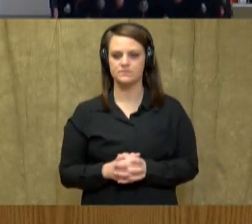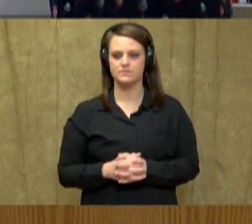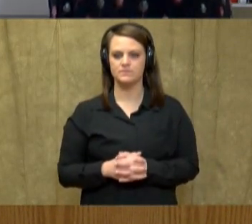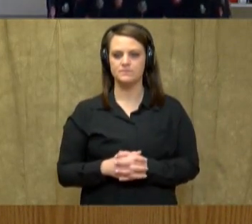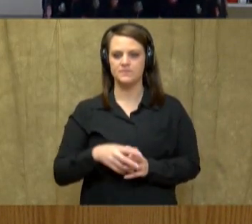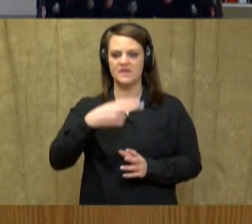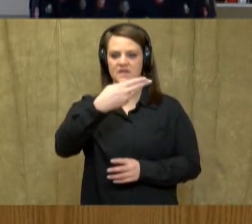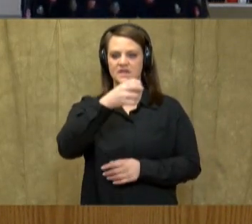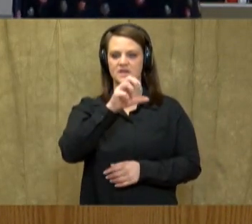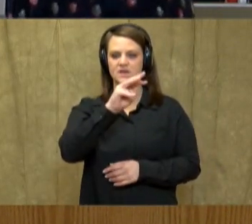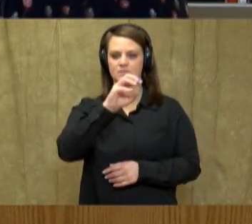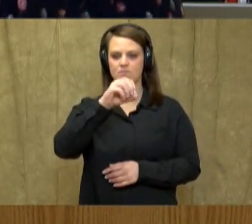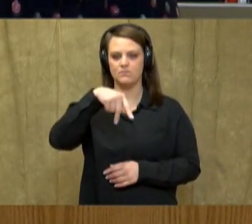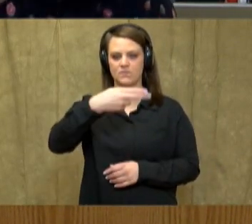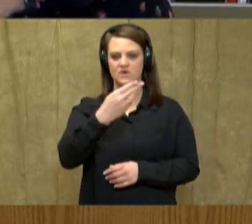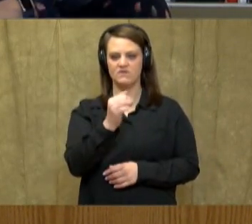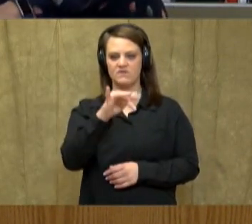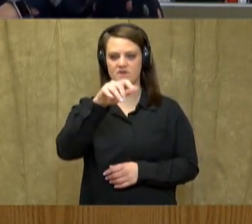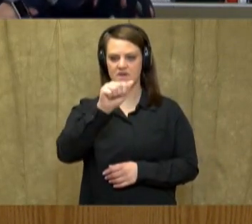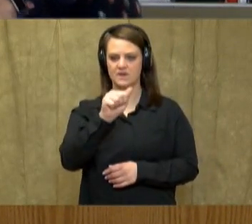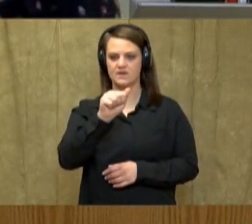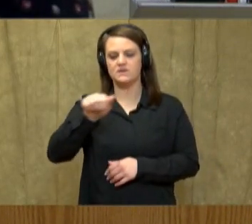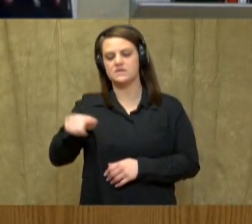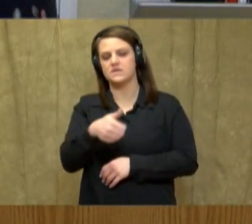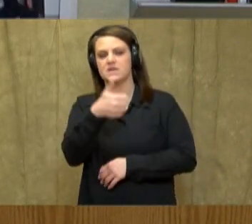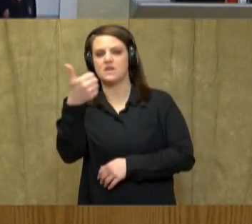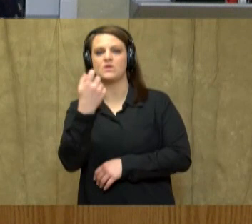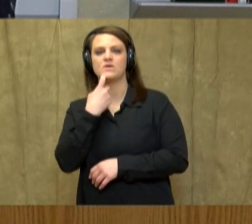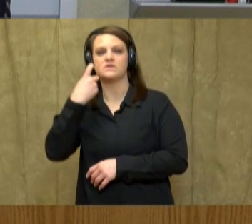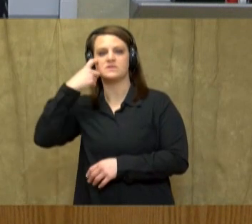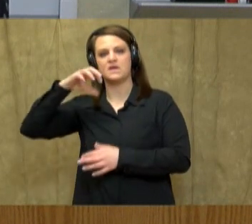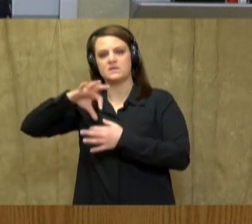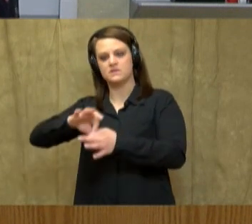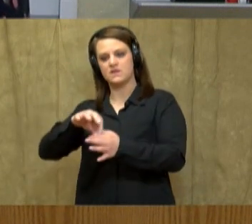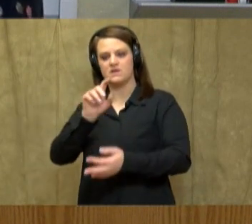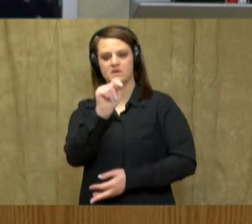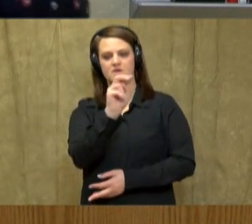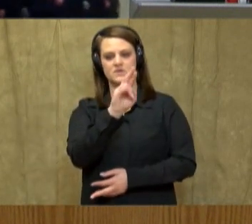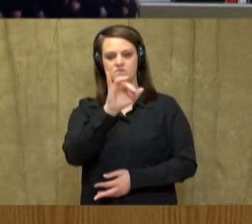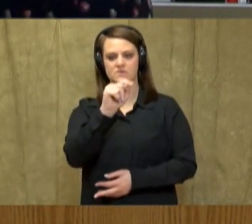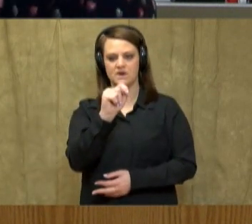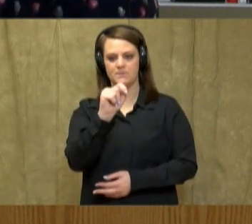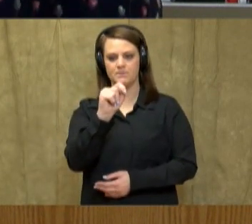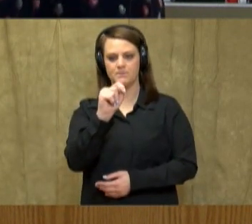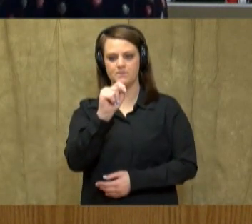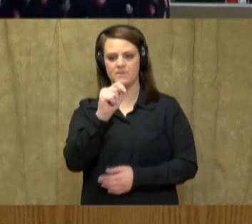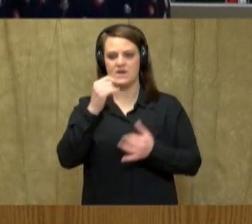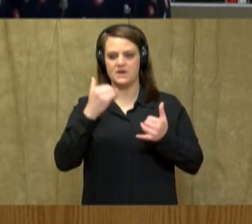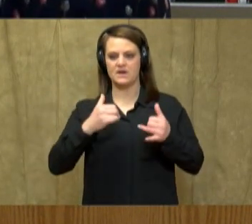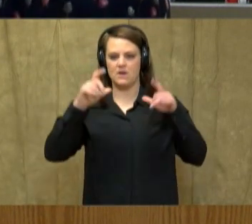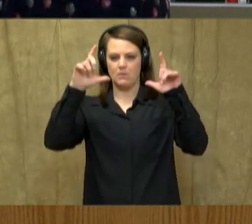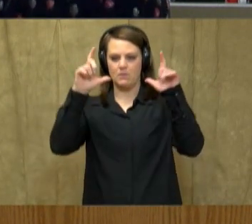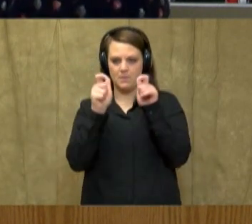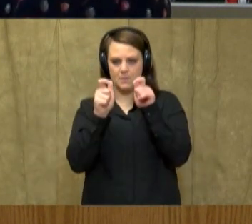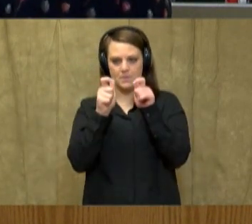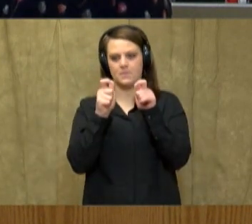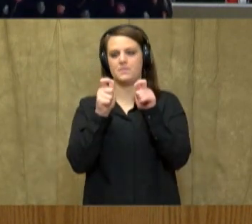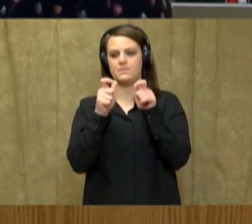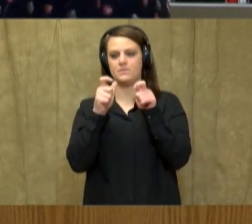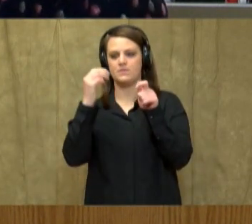Hemophilia is another sex-linked trait. Now, on this, what I want to talk about real quick is, I know it's a little small,